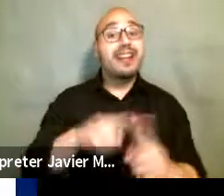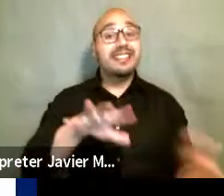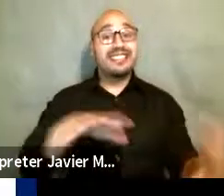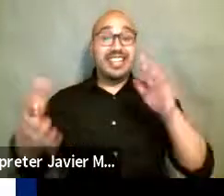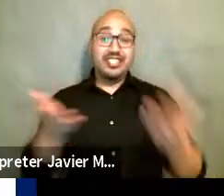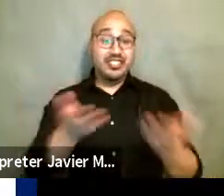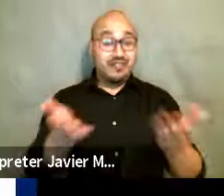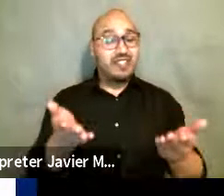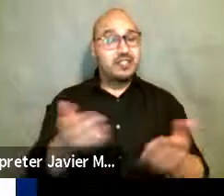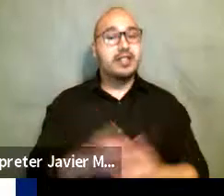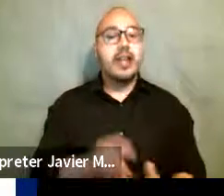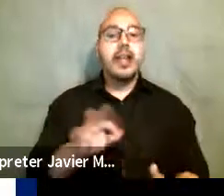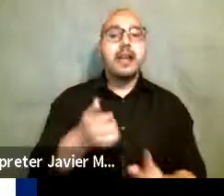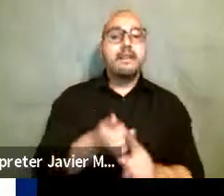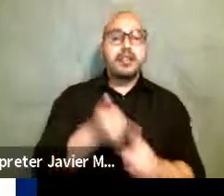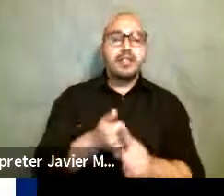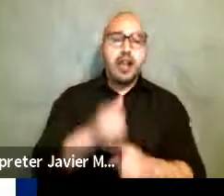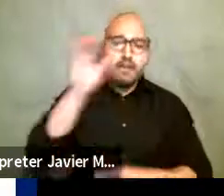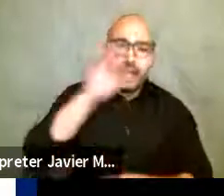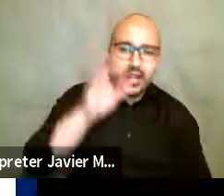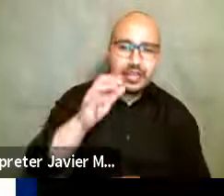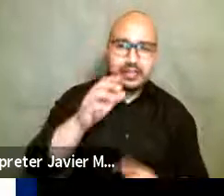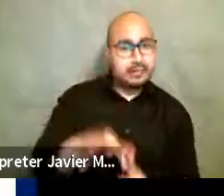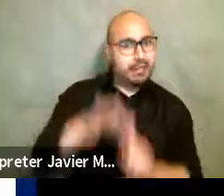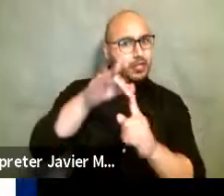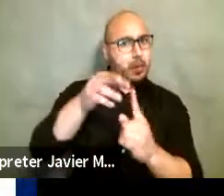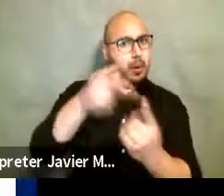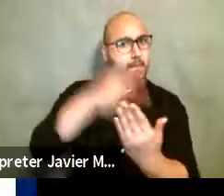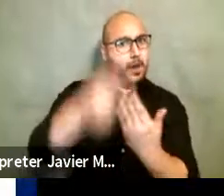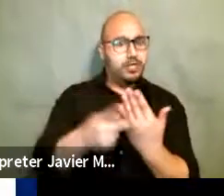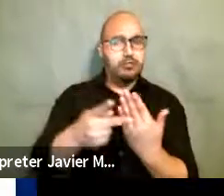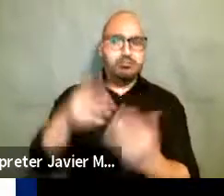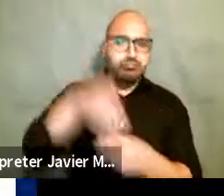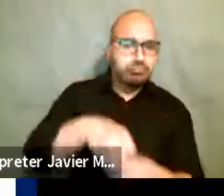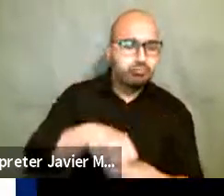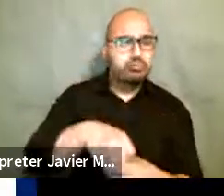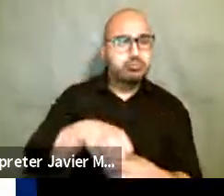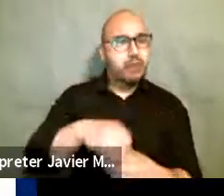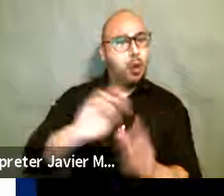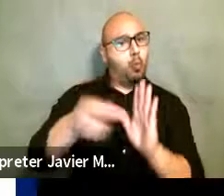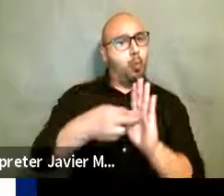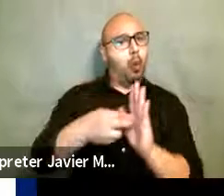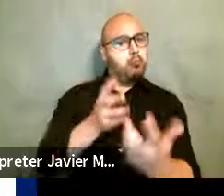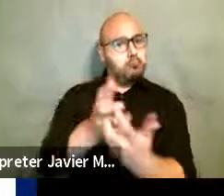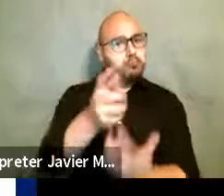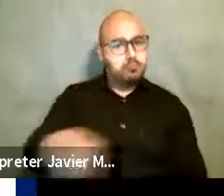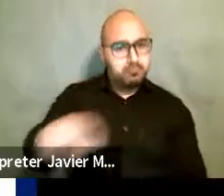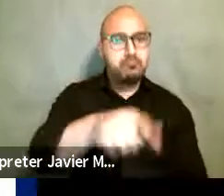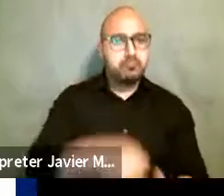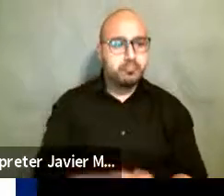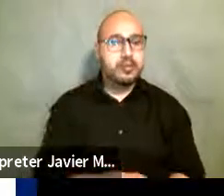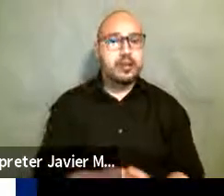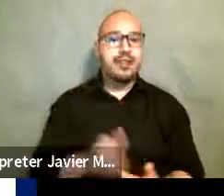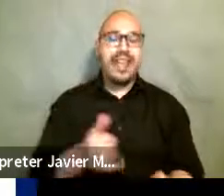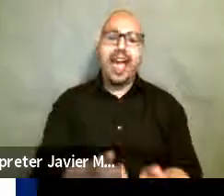If you're looking to work on some special projects, this is definitely a role for you. It helps us a lot because